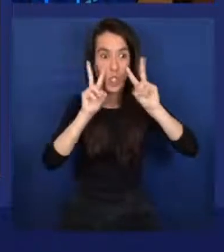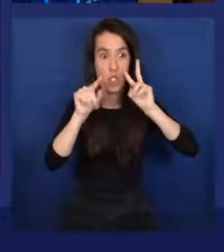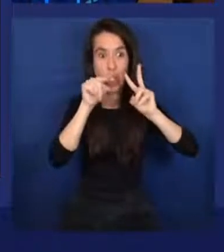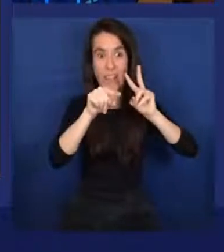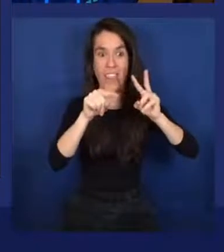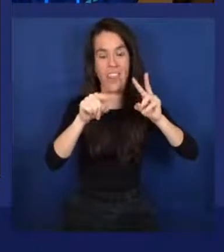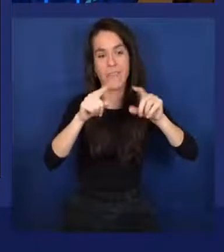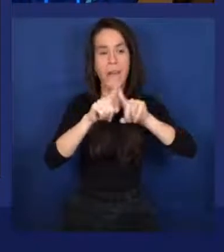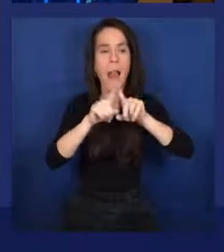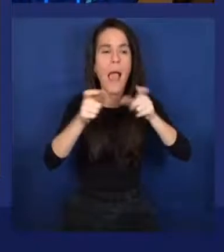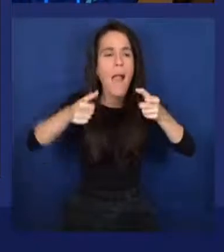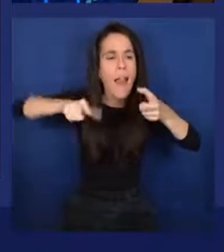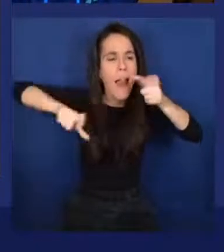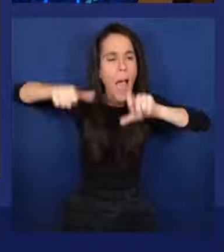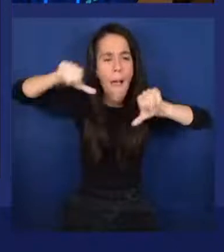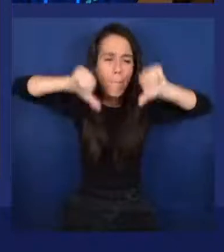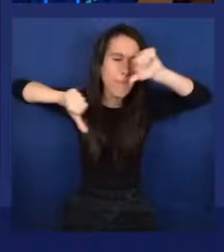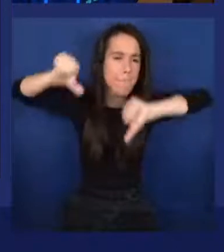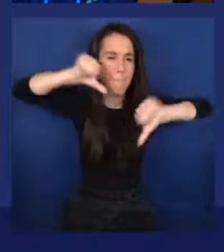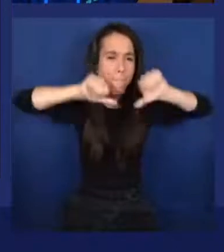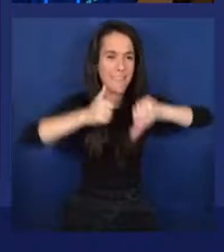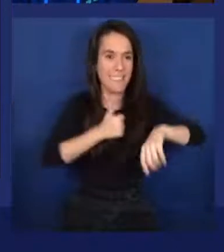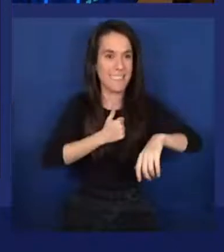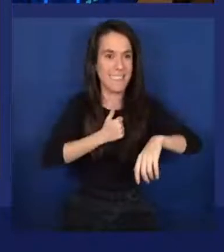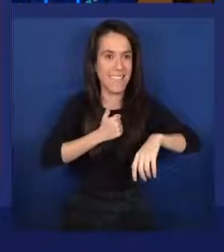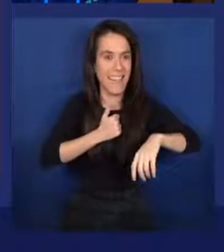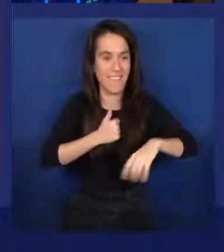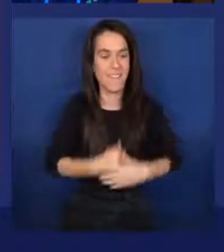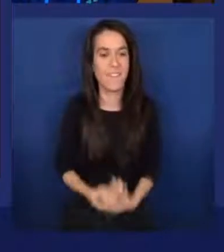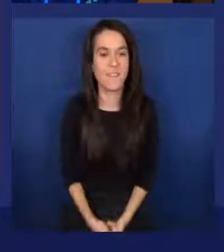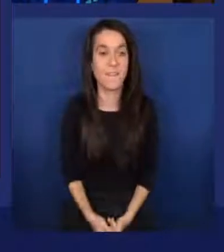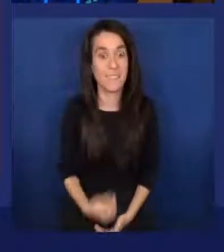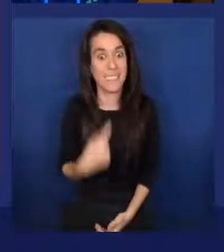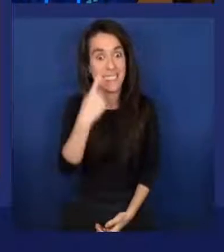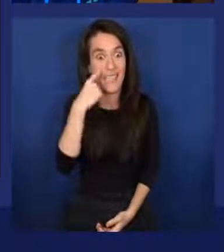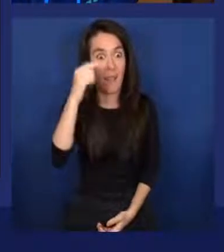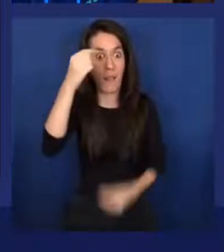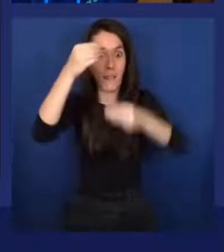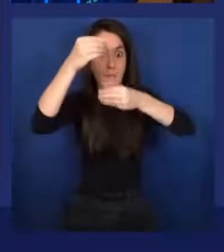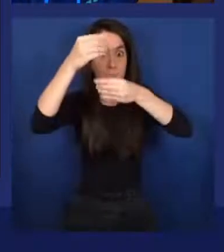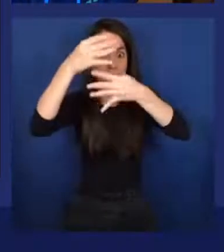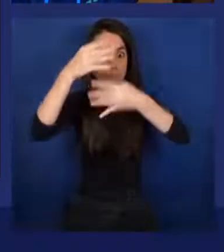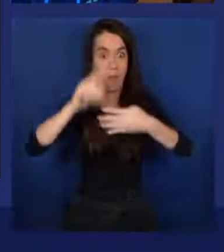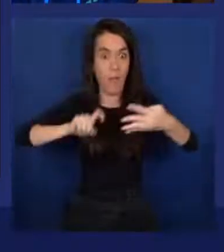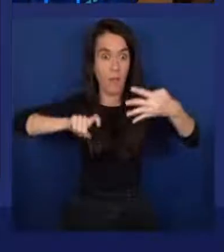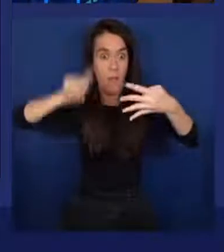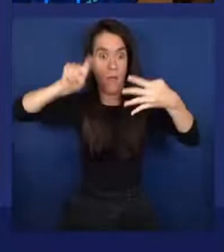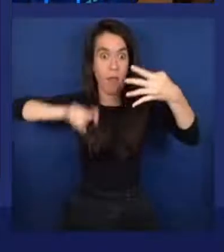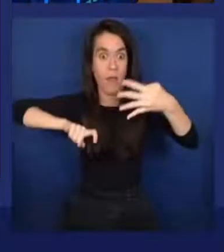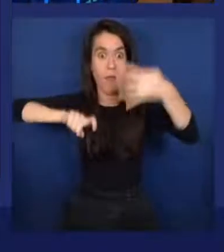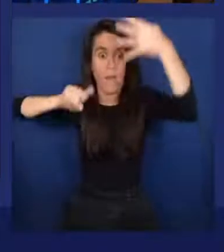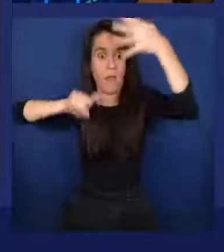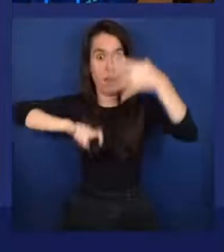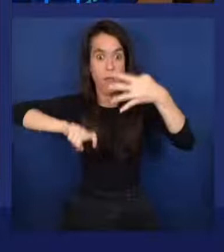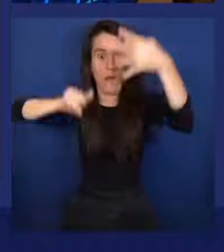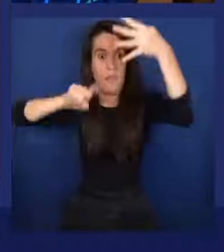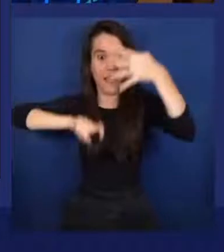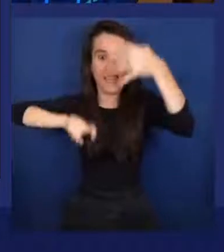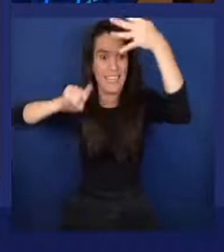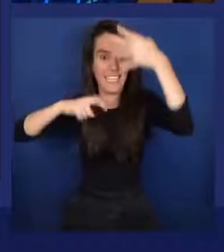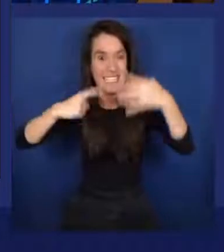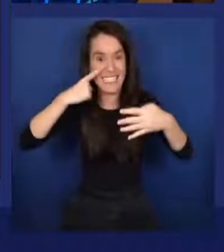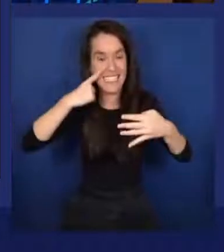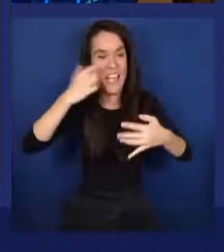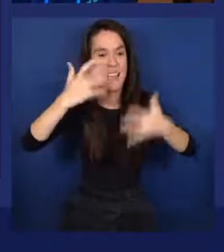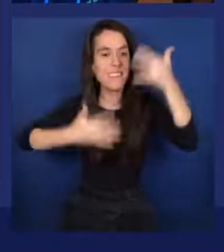one yourself, and you will find a nice link to the data set. So you will see this yourself. You have